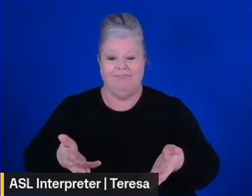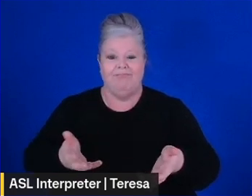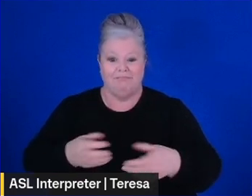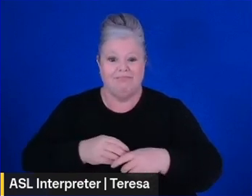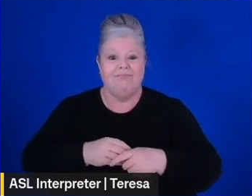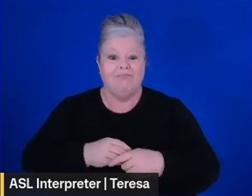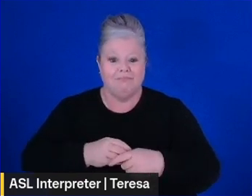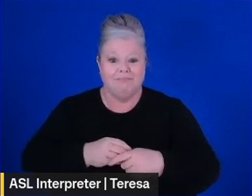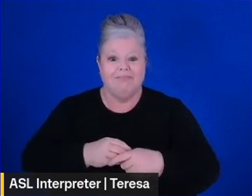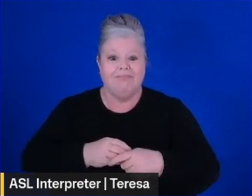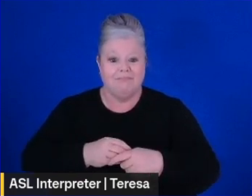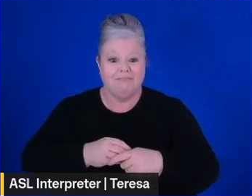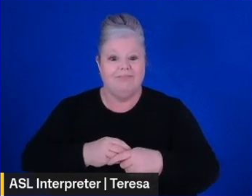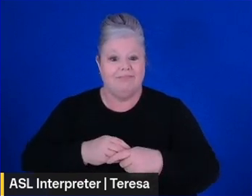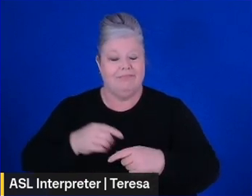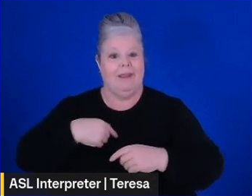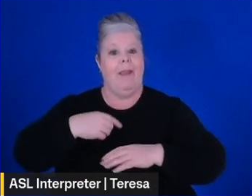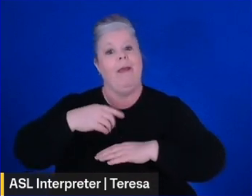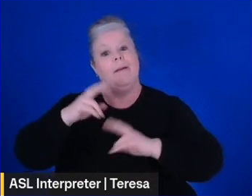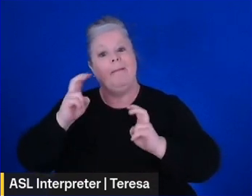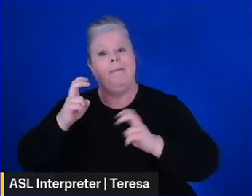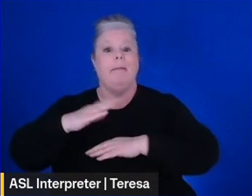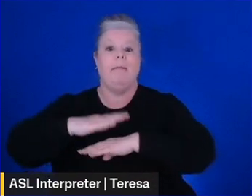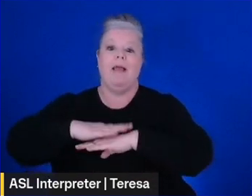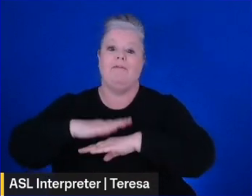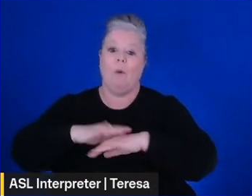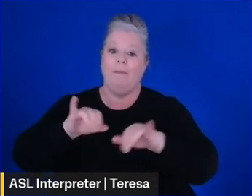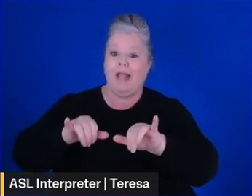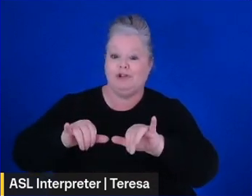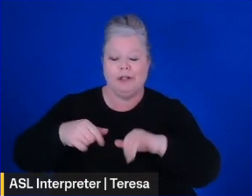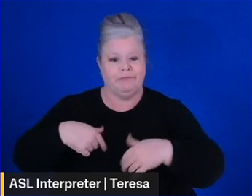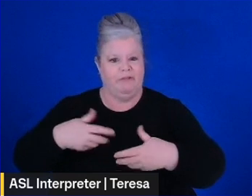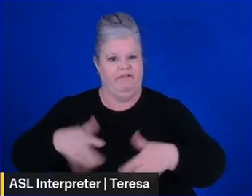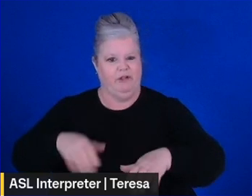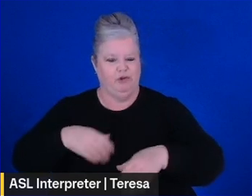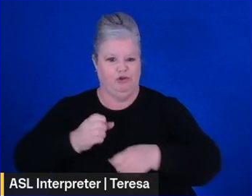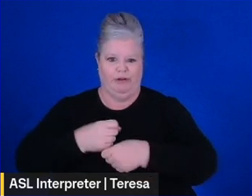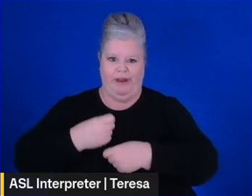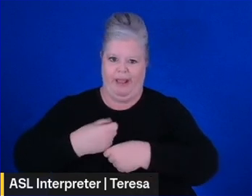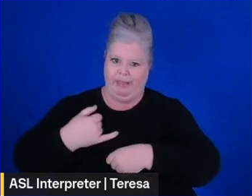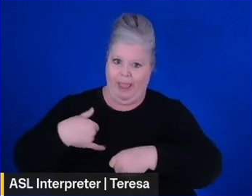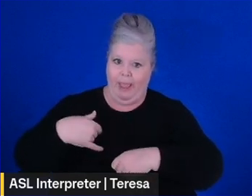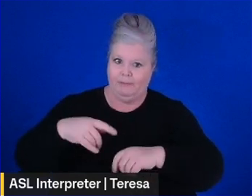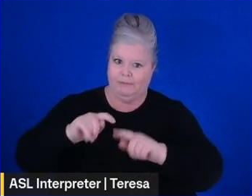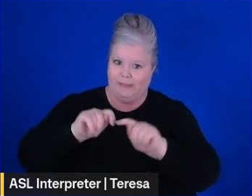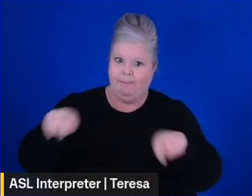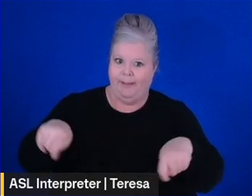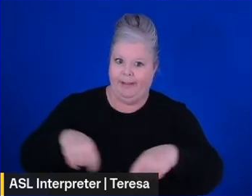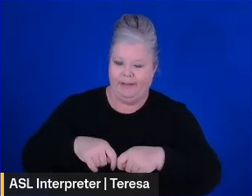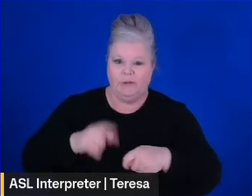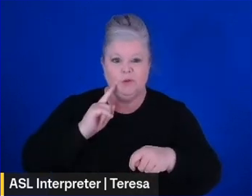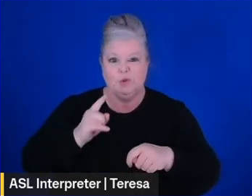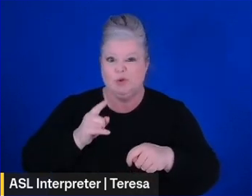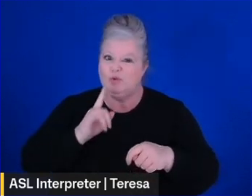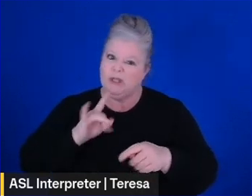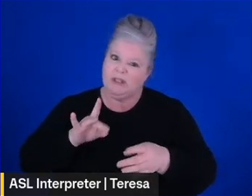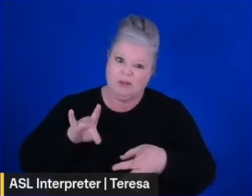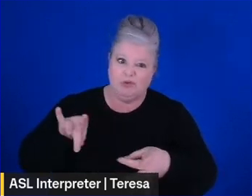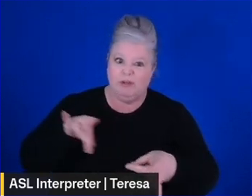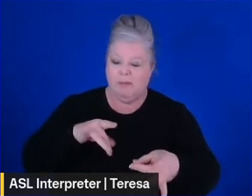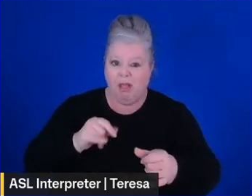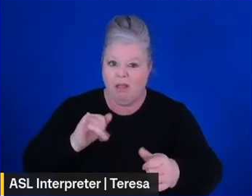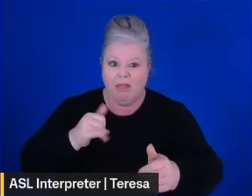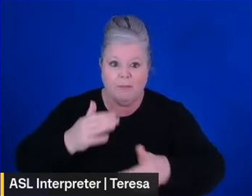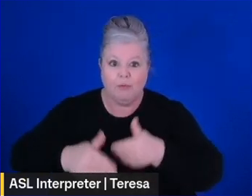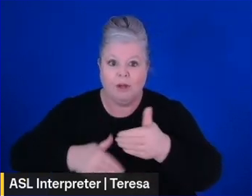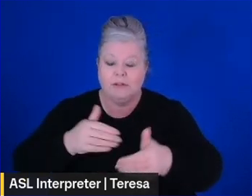So I am the platform engineer. I have created a template with Waypoint to standardize, to streamline the